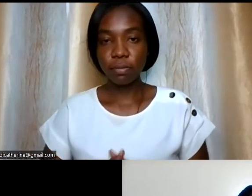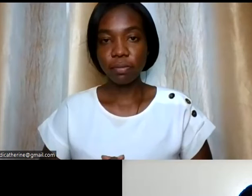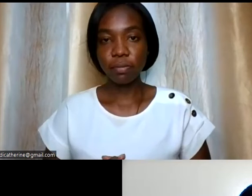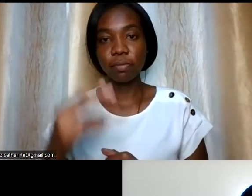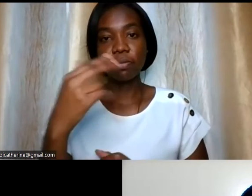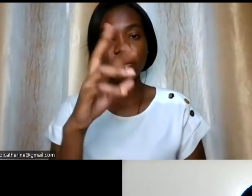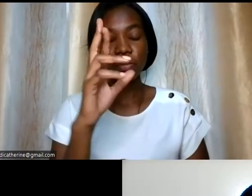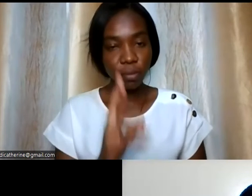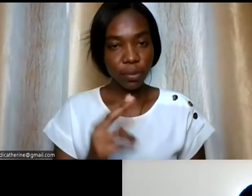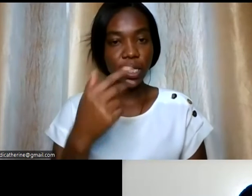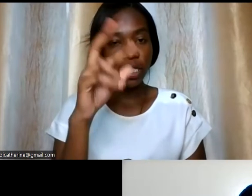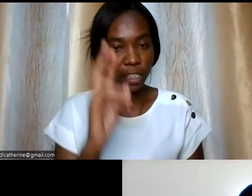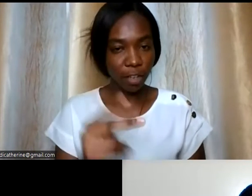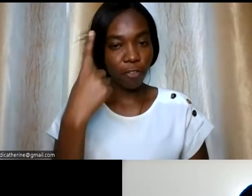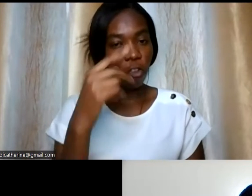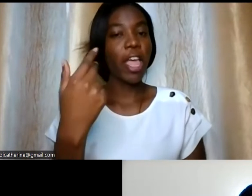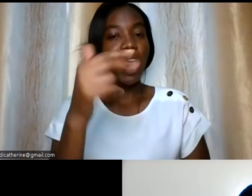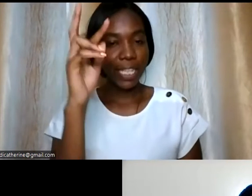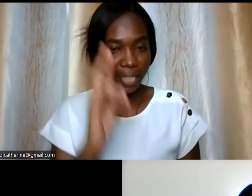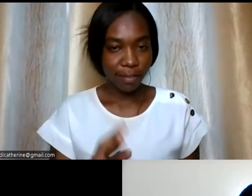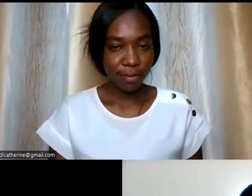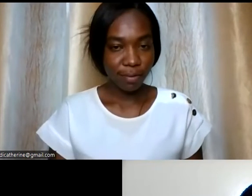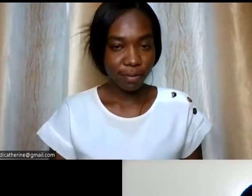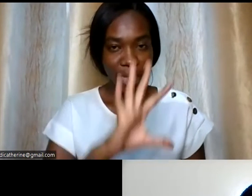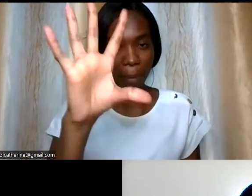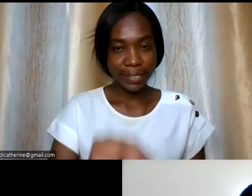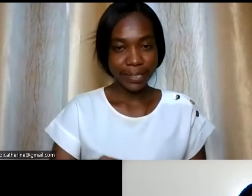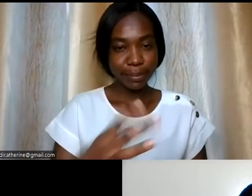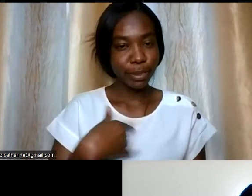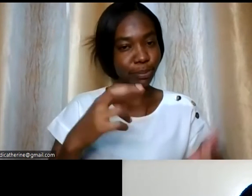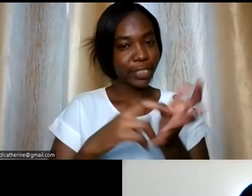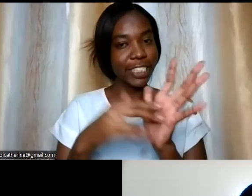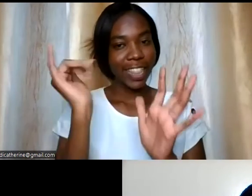is the HR for the HR. In summary, that is what I mean.